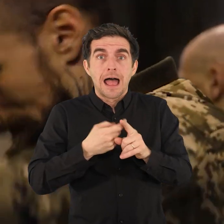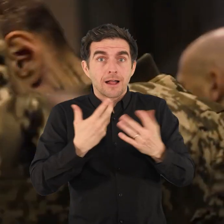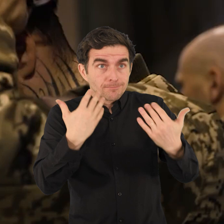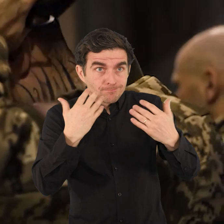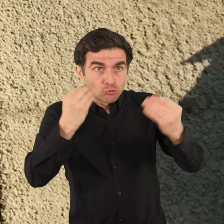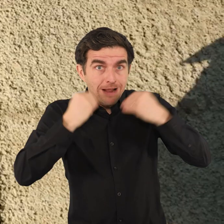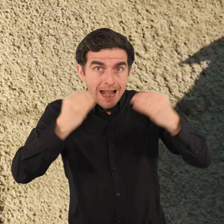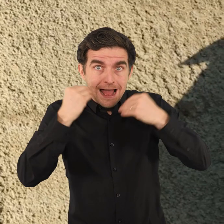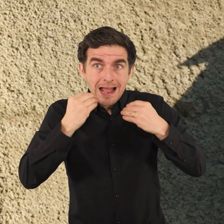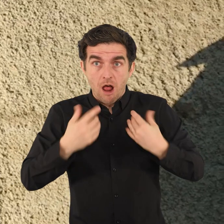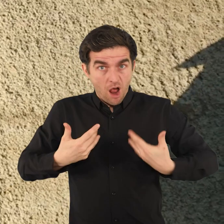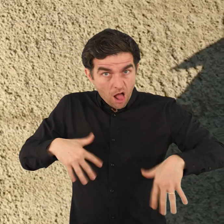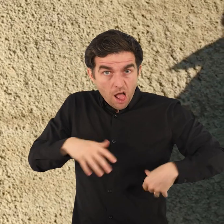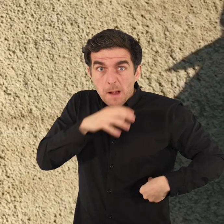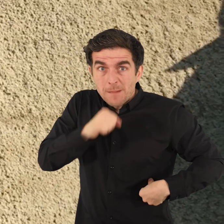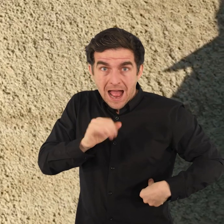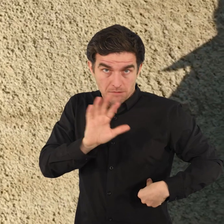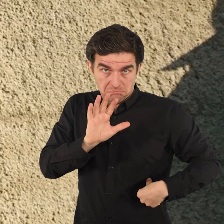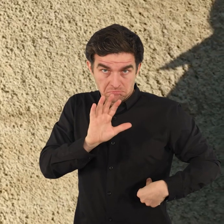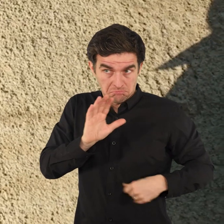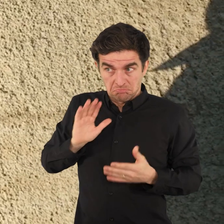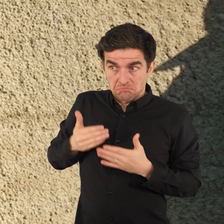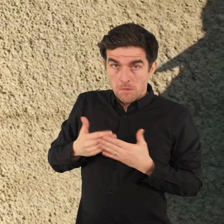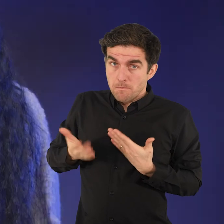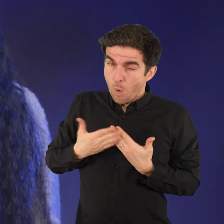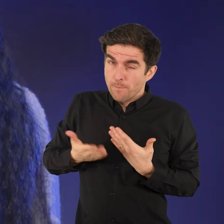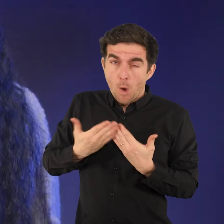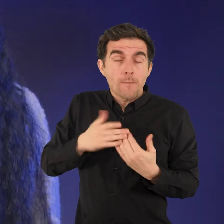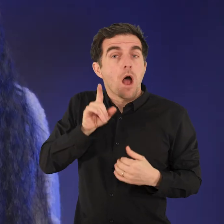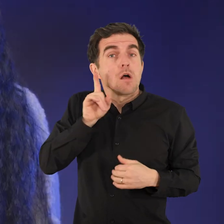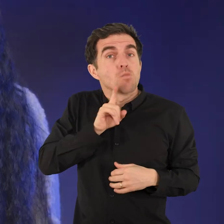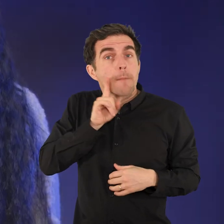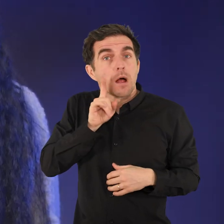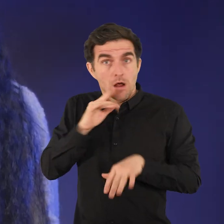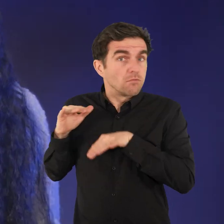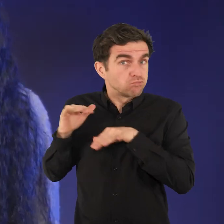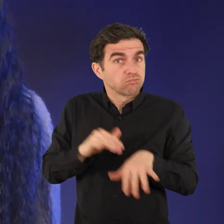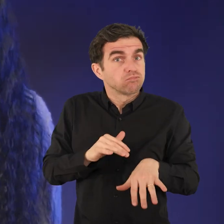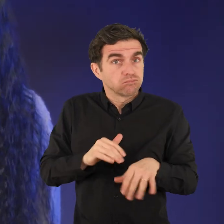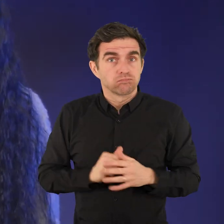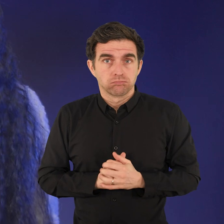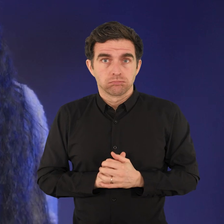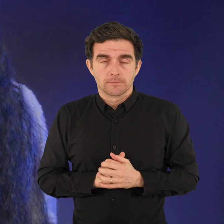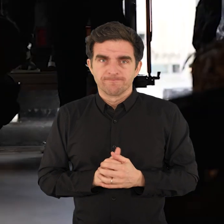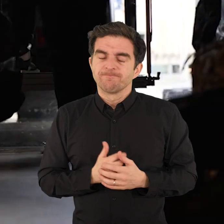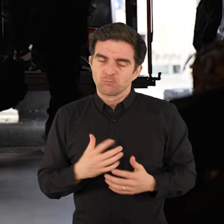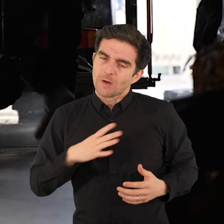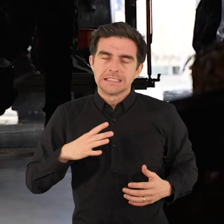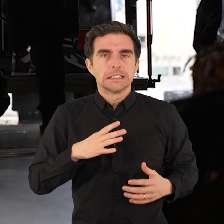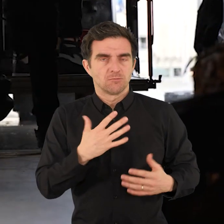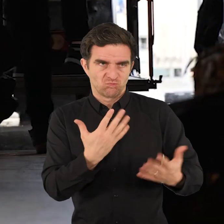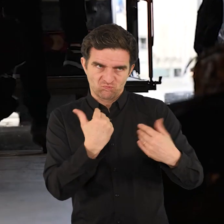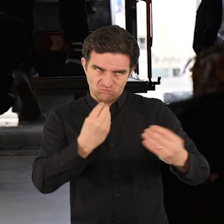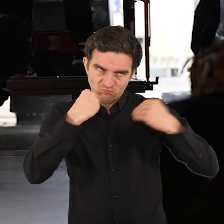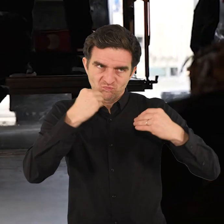train, and it's not only male. Recently, we start to receive a lot of females as well, who are preparing